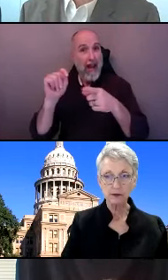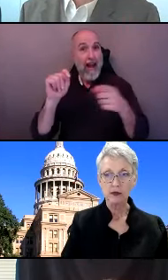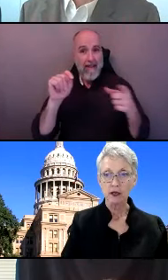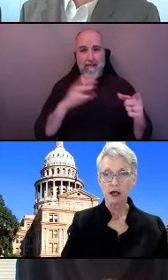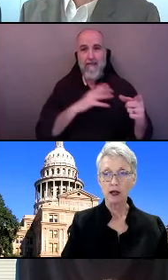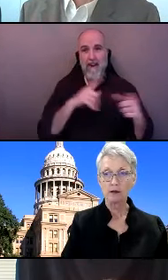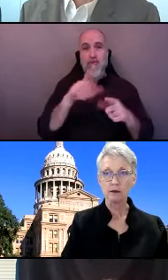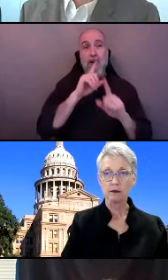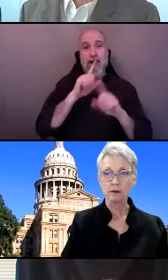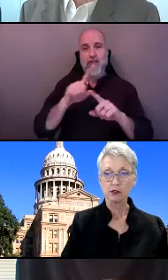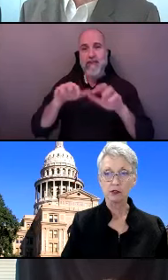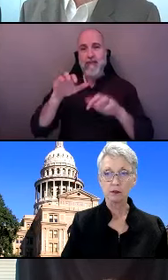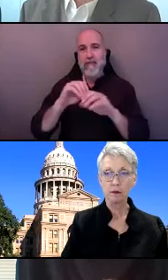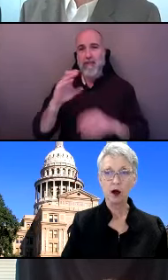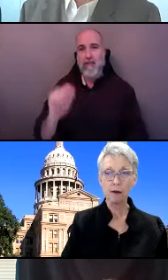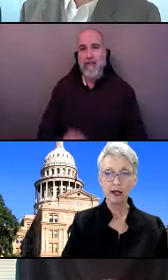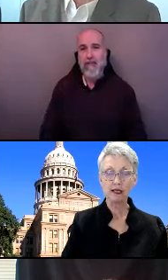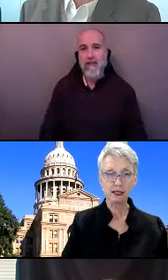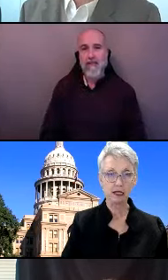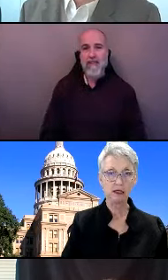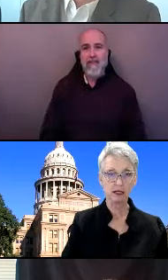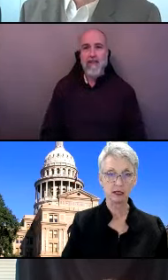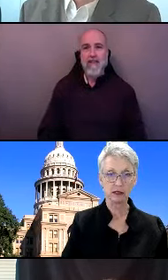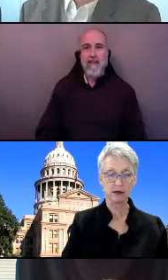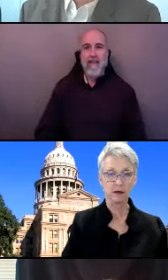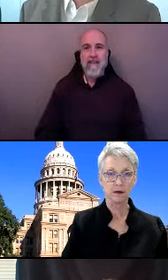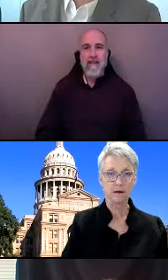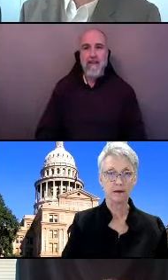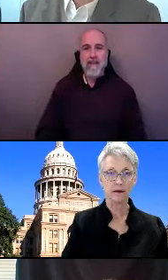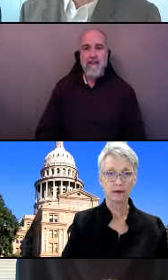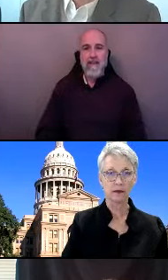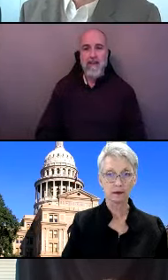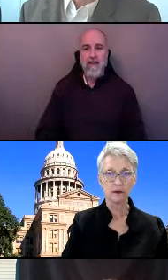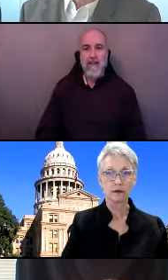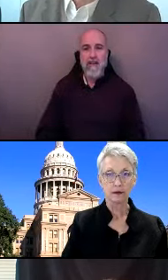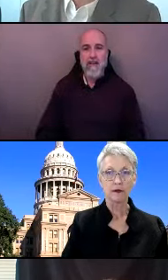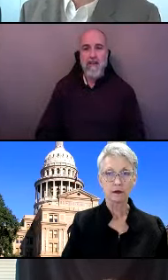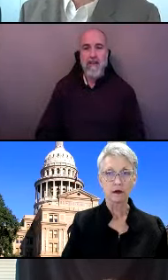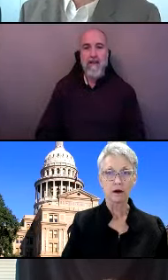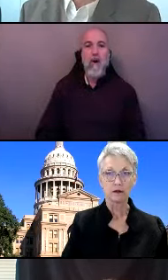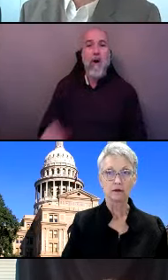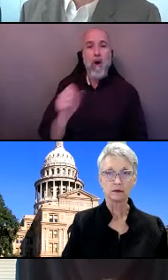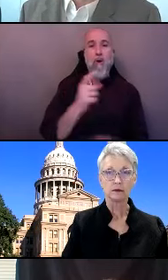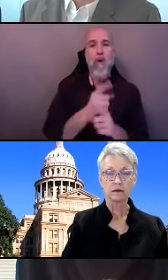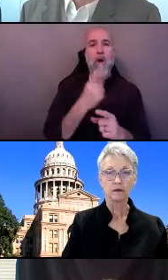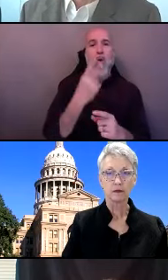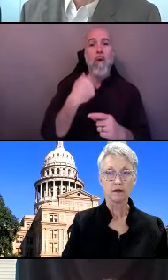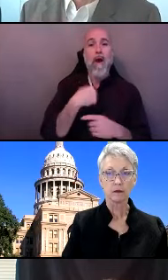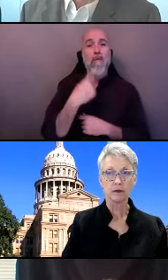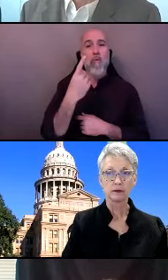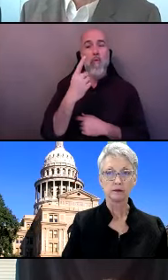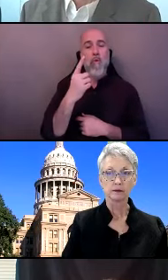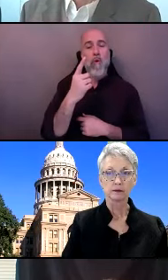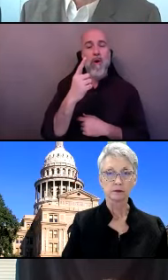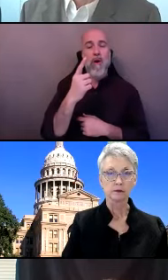box to all panelists and attendees. Yeah, while we're getting Susan's answer, Randy, I just wanted to say that's a very good